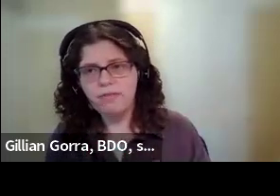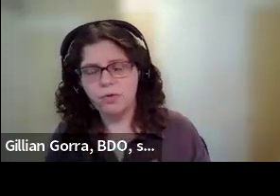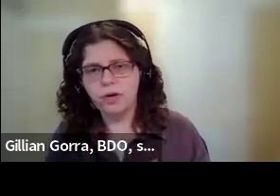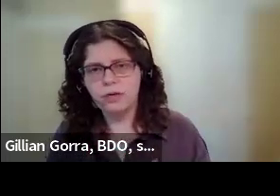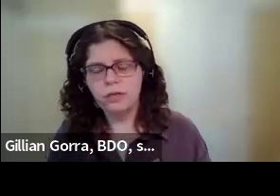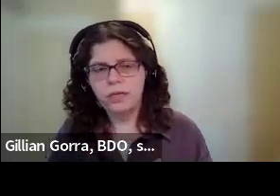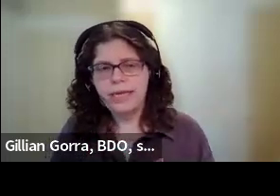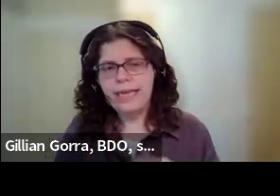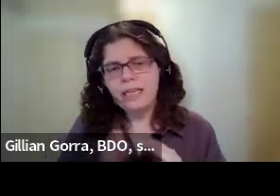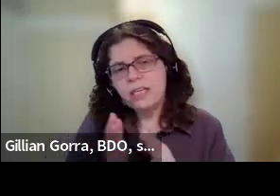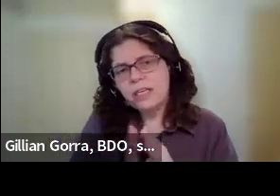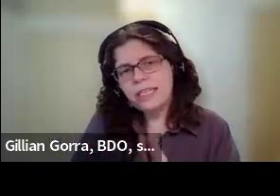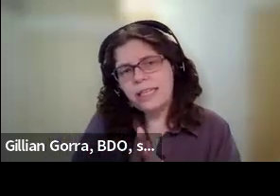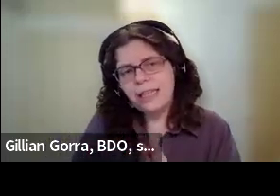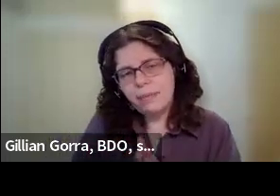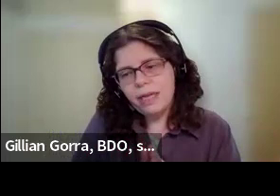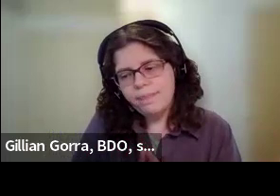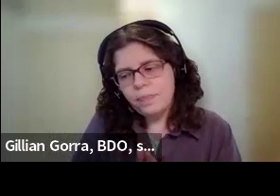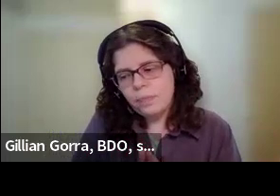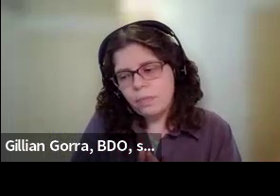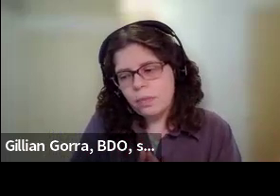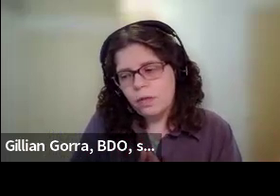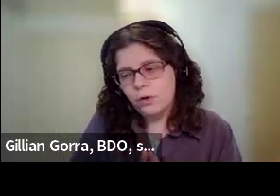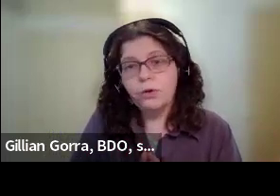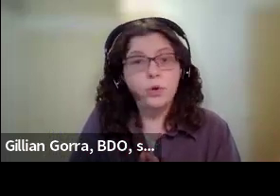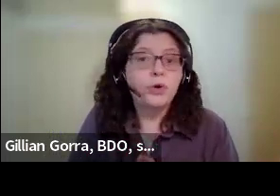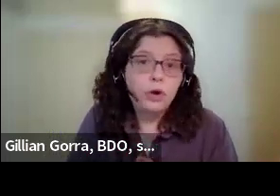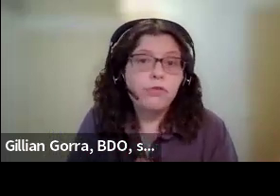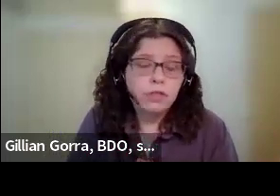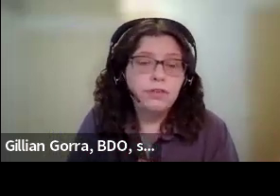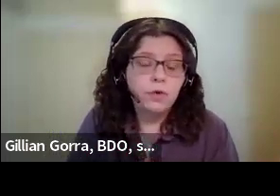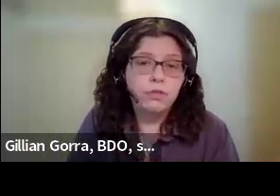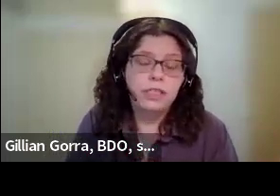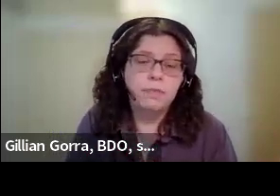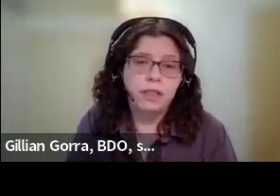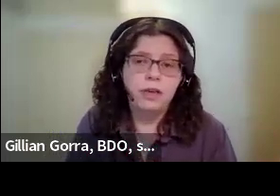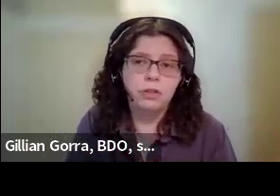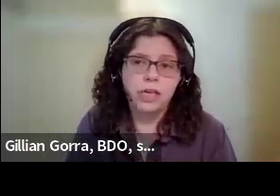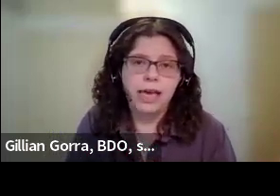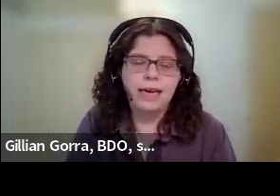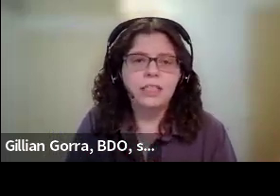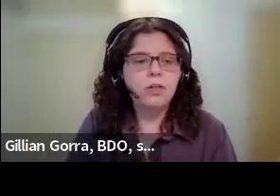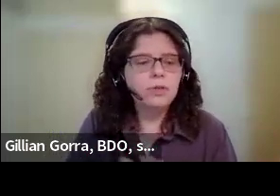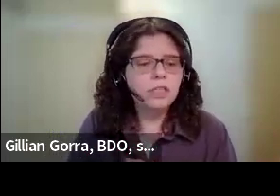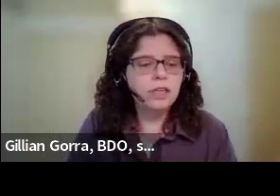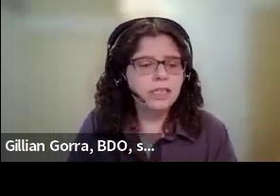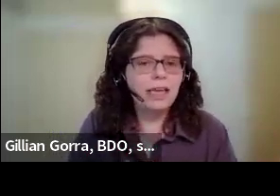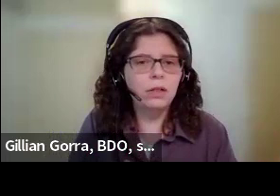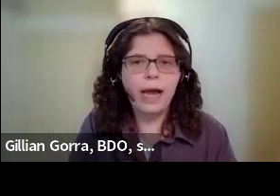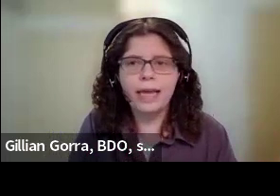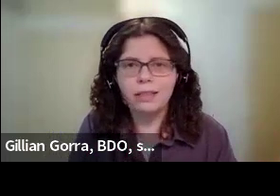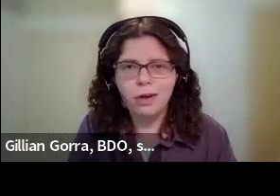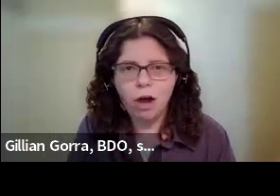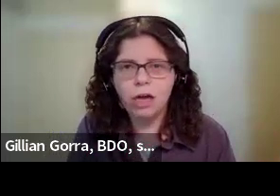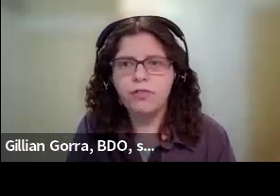to plan for, it starts to limit your growth, if growth is something that you're looking at. It's almost the